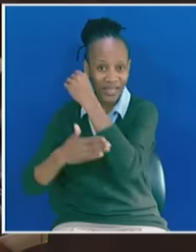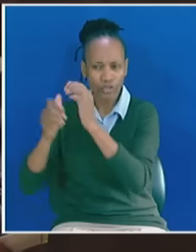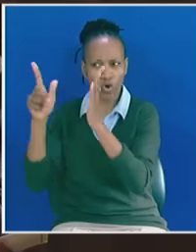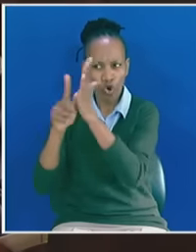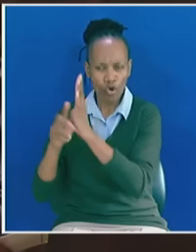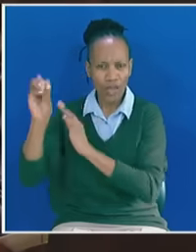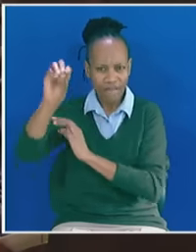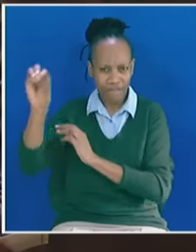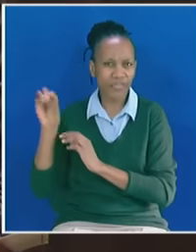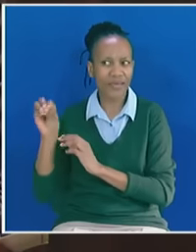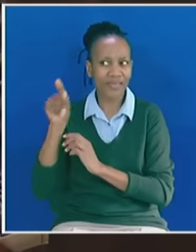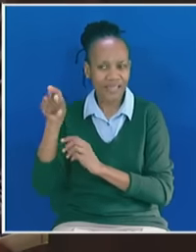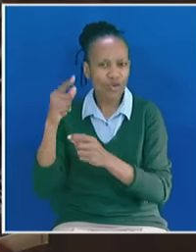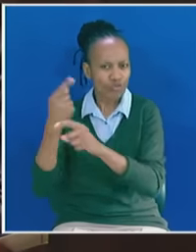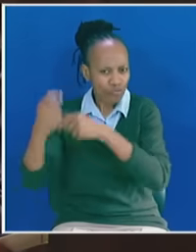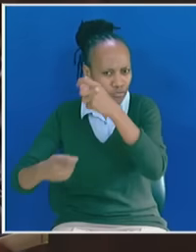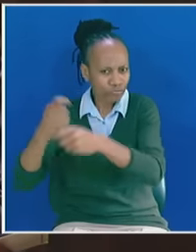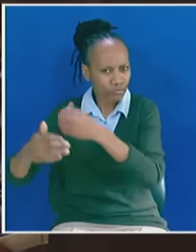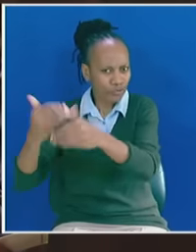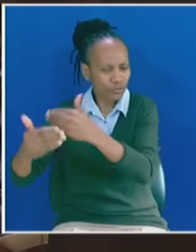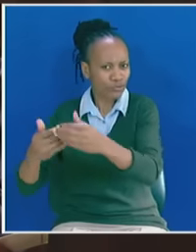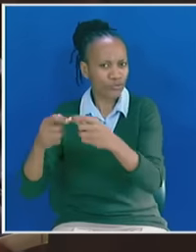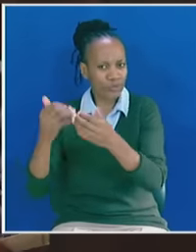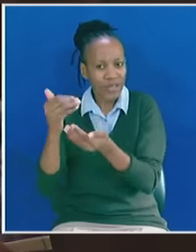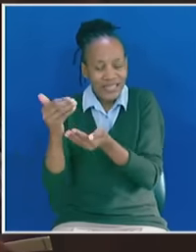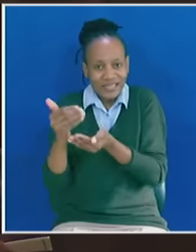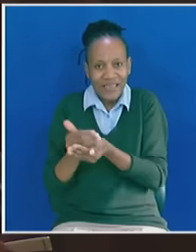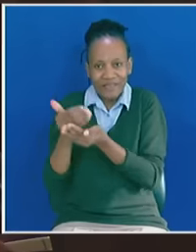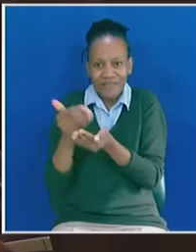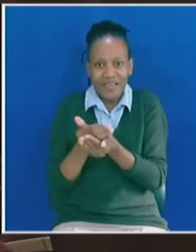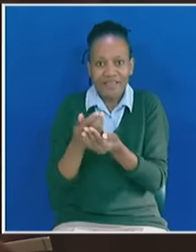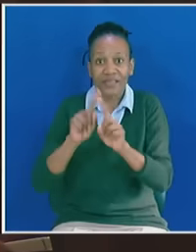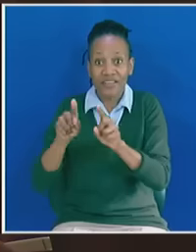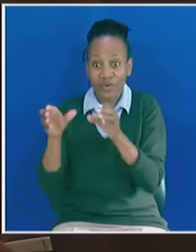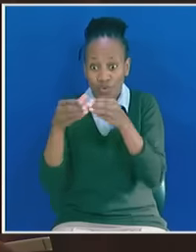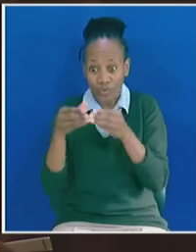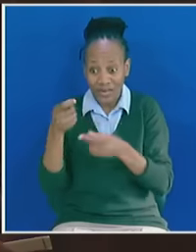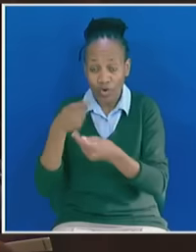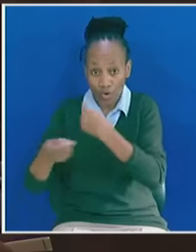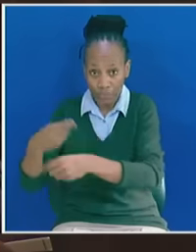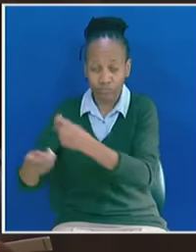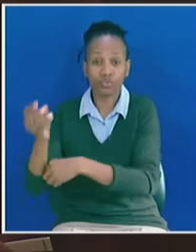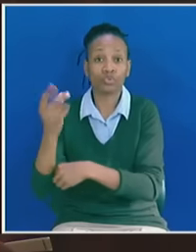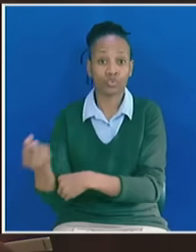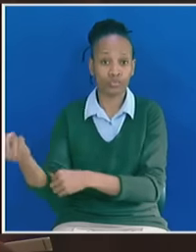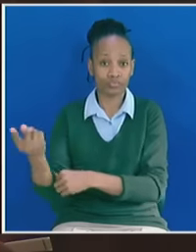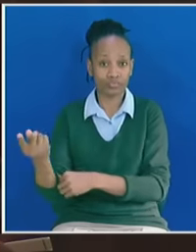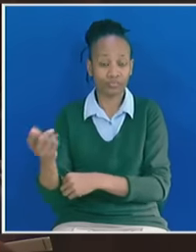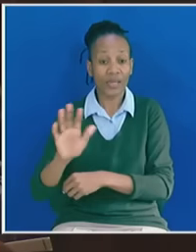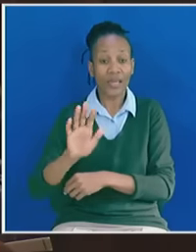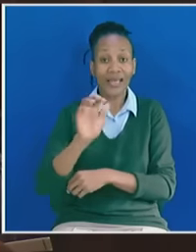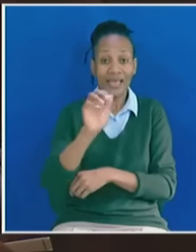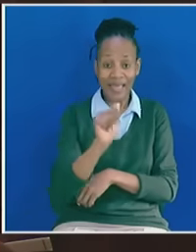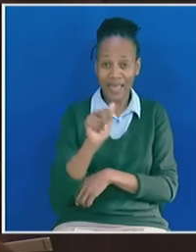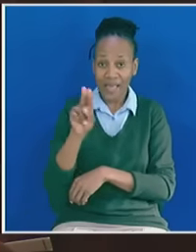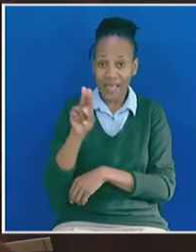have provided safe havens for these people who are hiding these monies. As a continent, under the guidance of the African